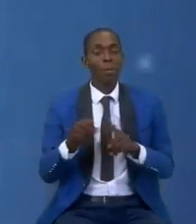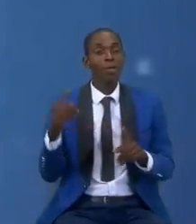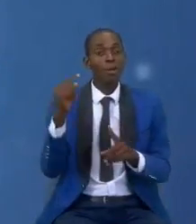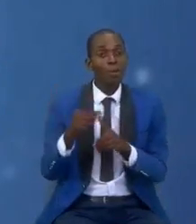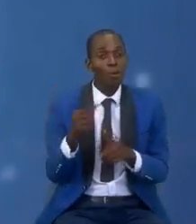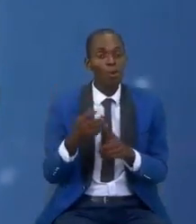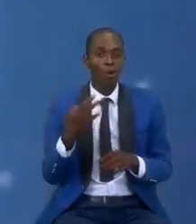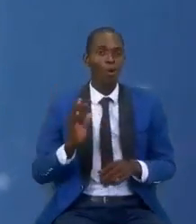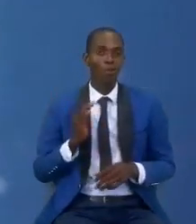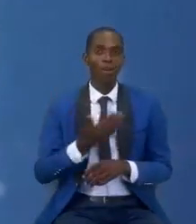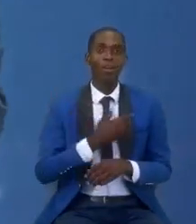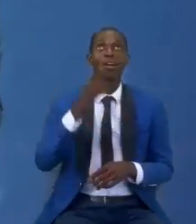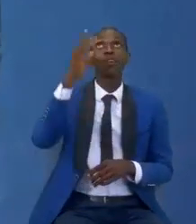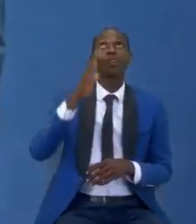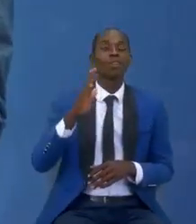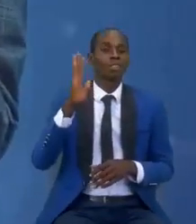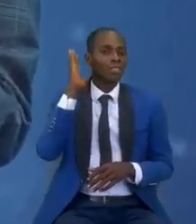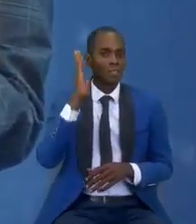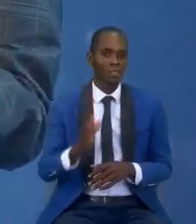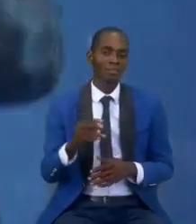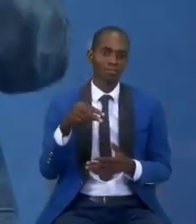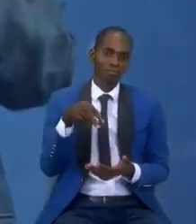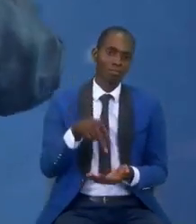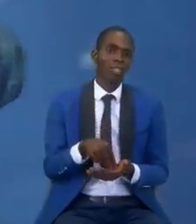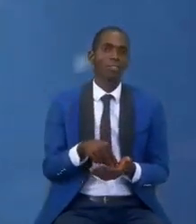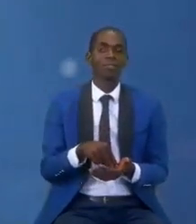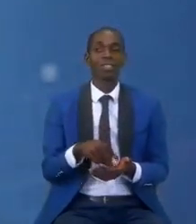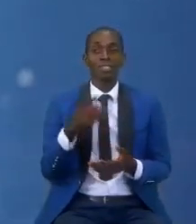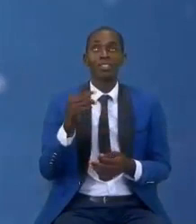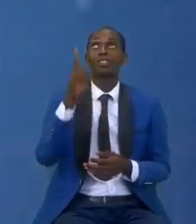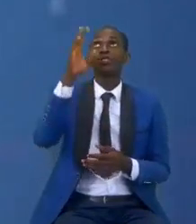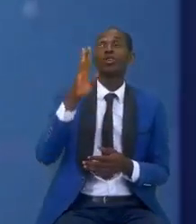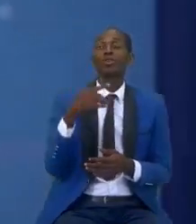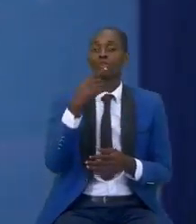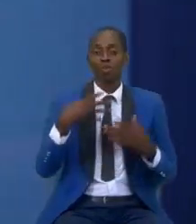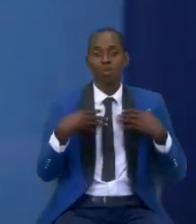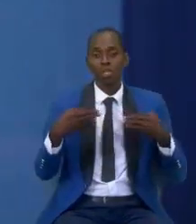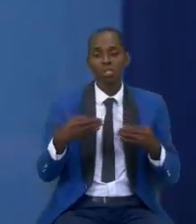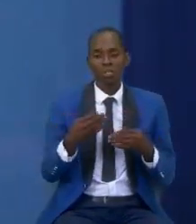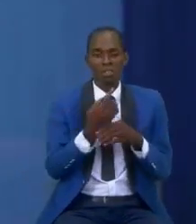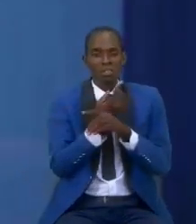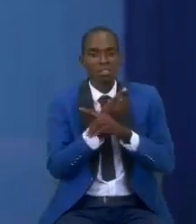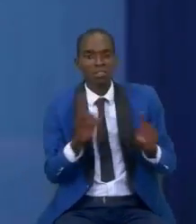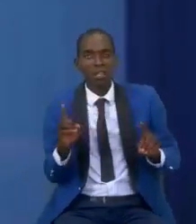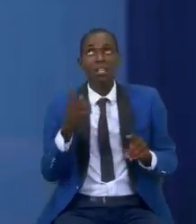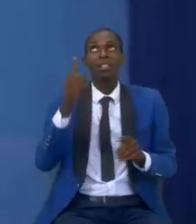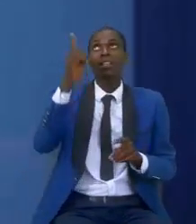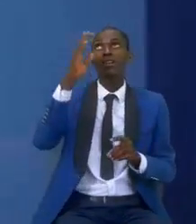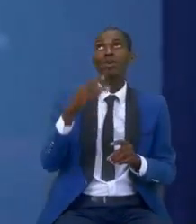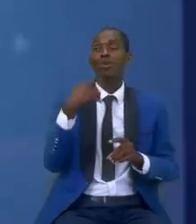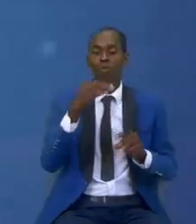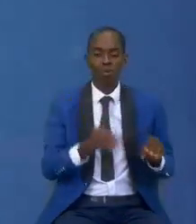who heals, the God who delivers, and the God who sets free, it says, the word of our